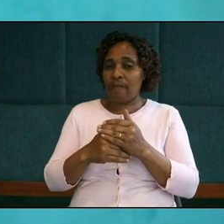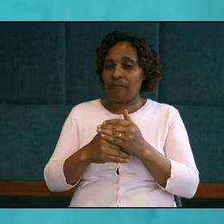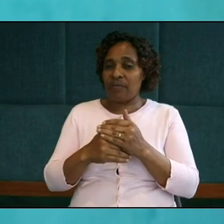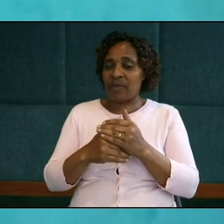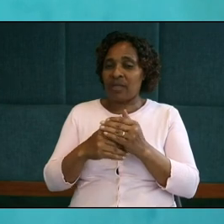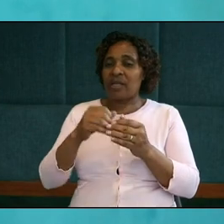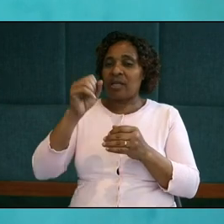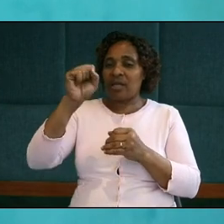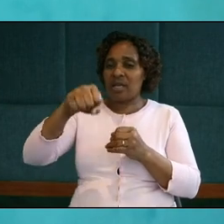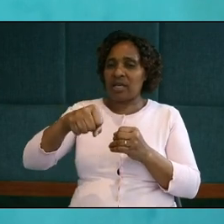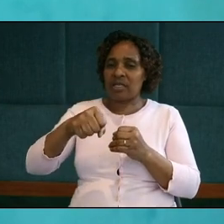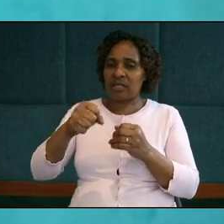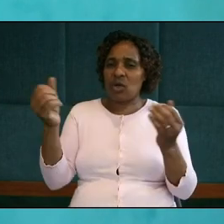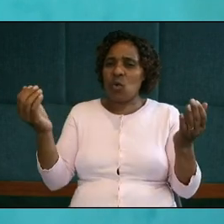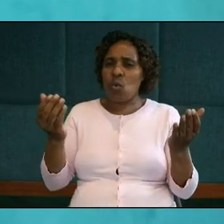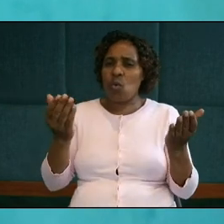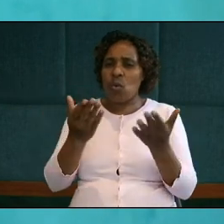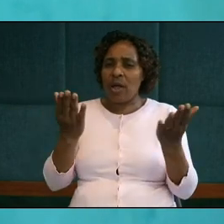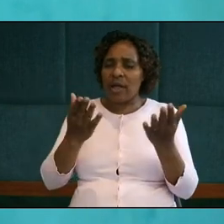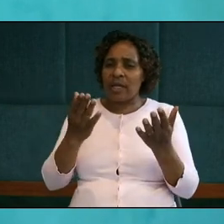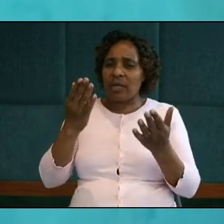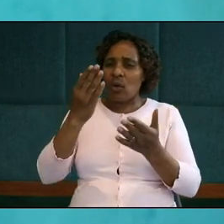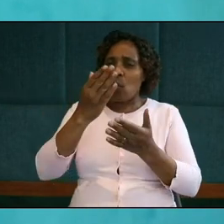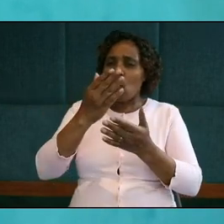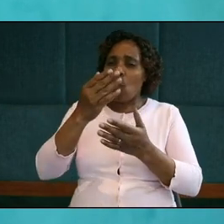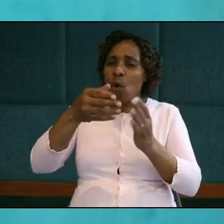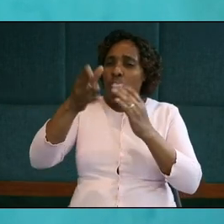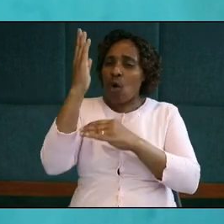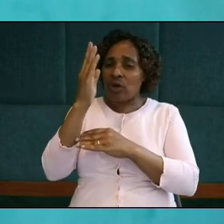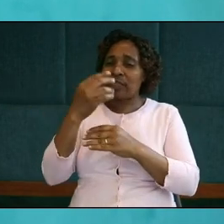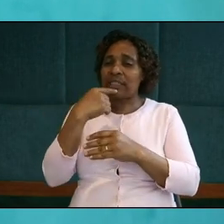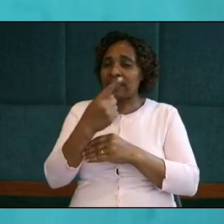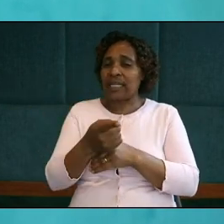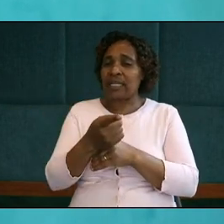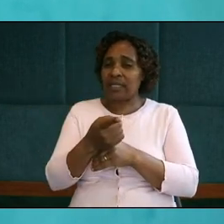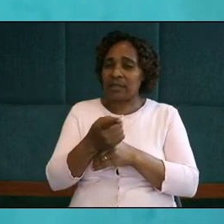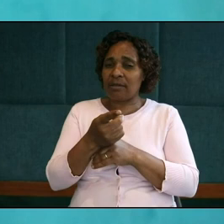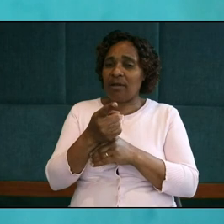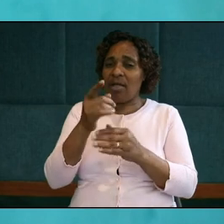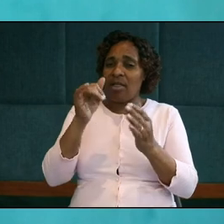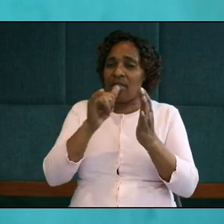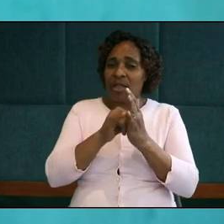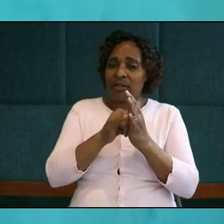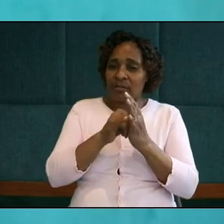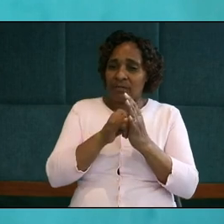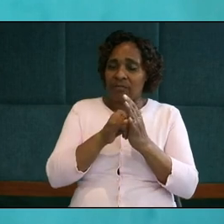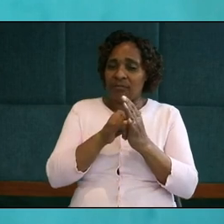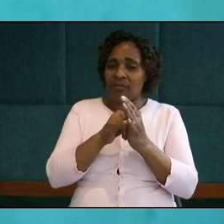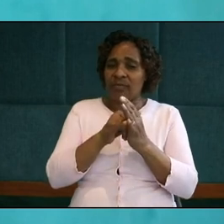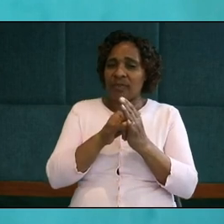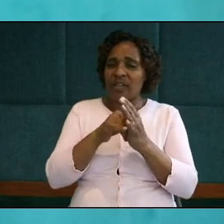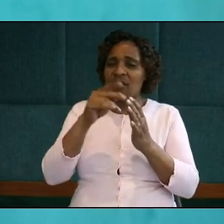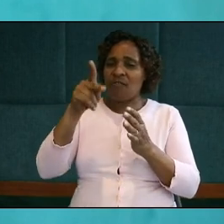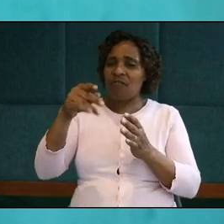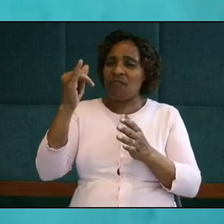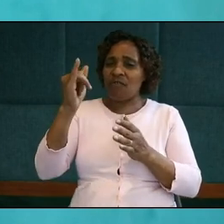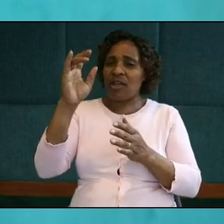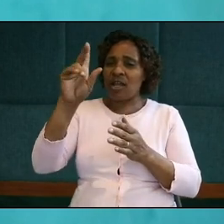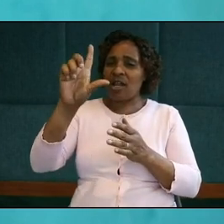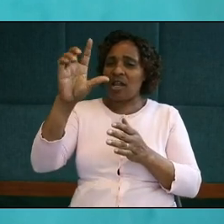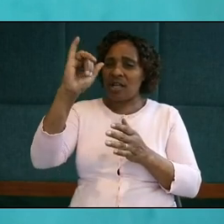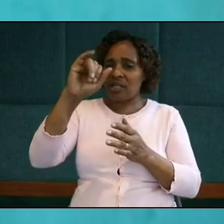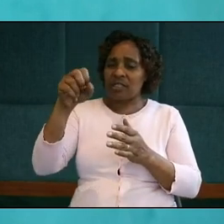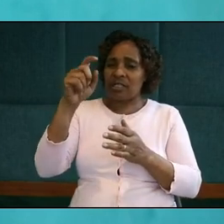I guess where God says that the Philistines had